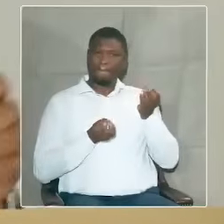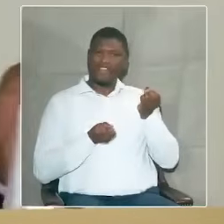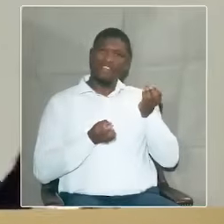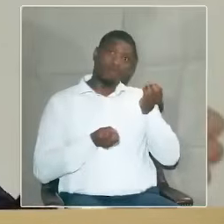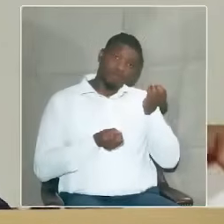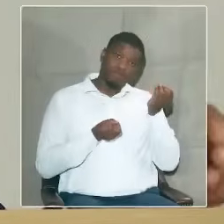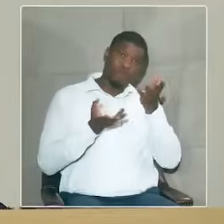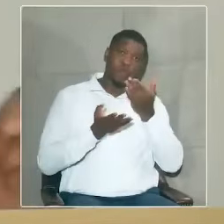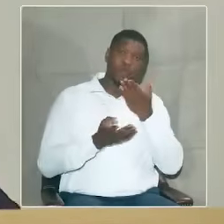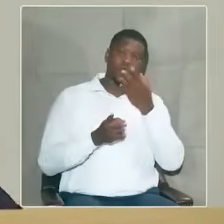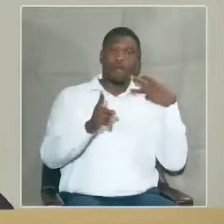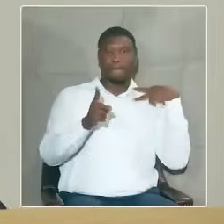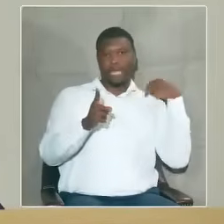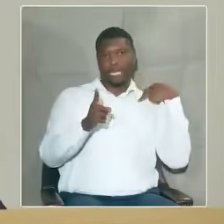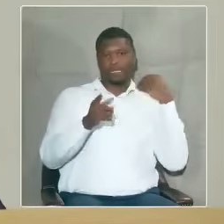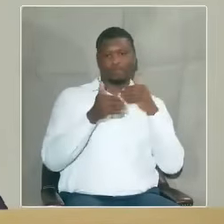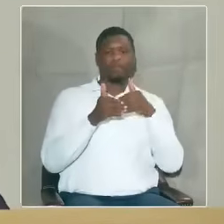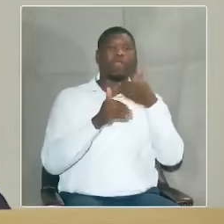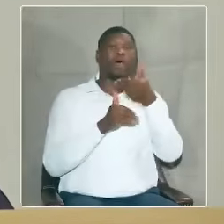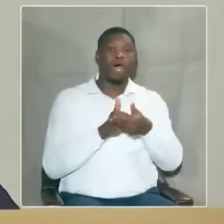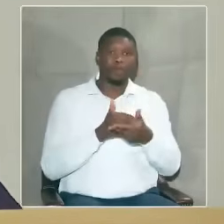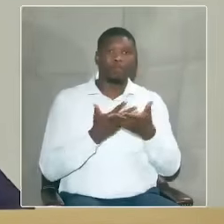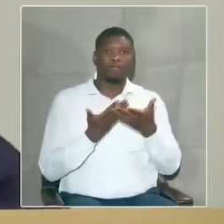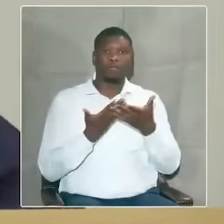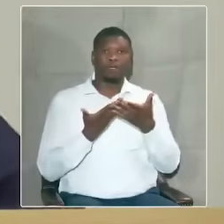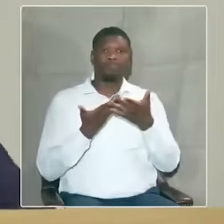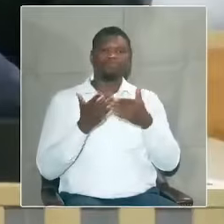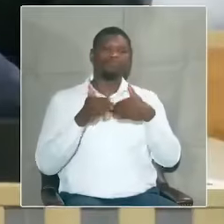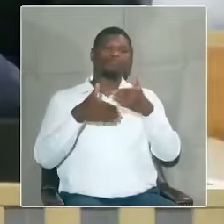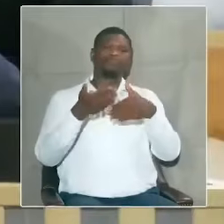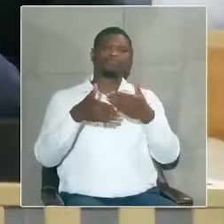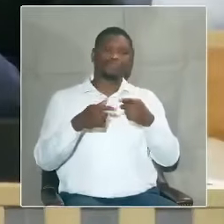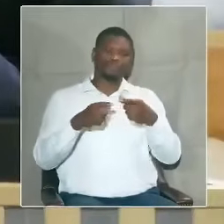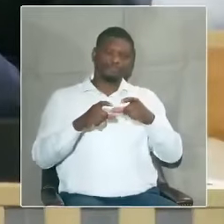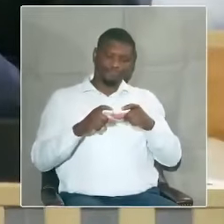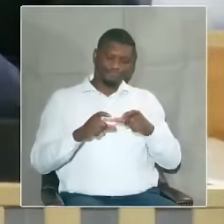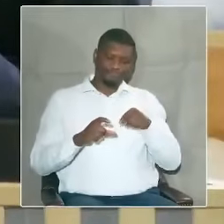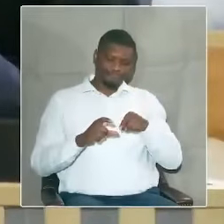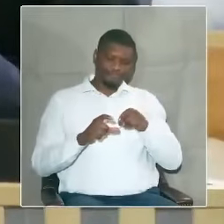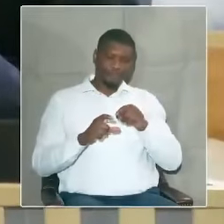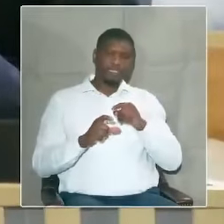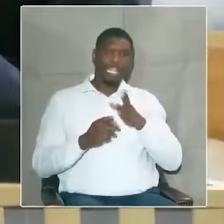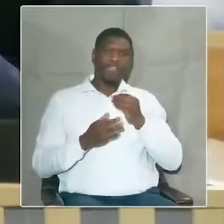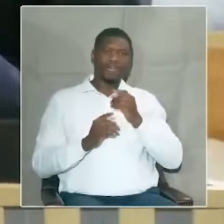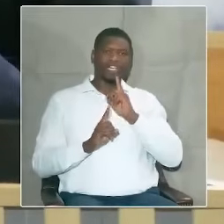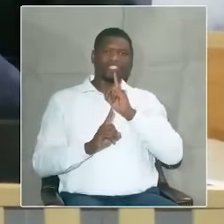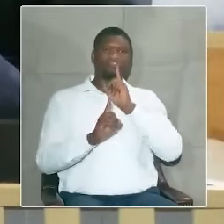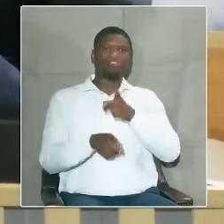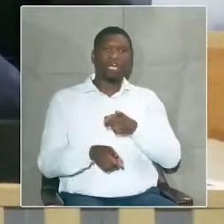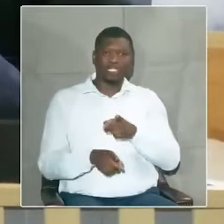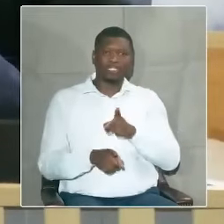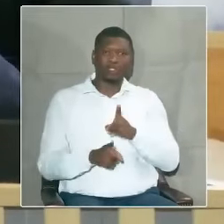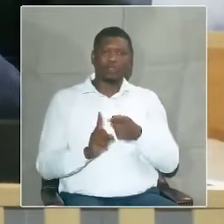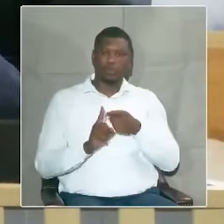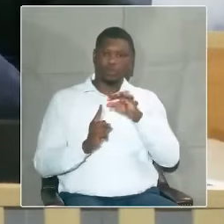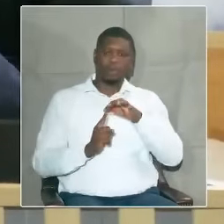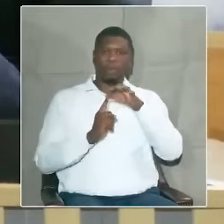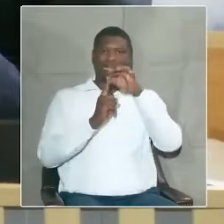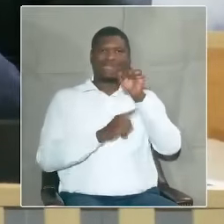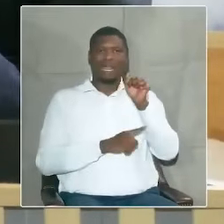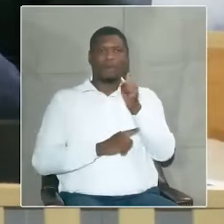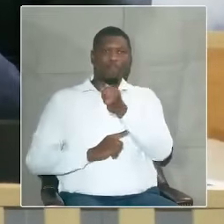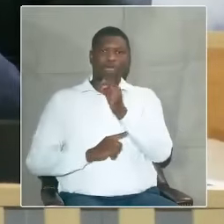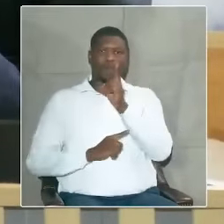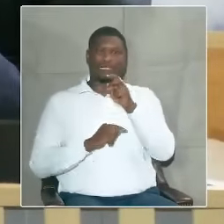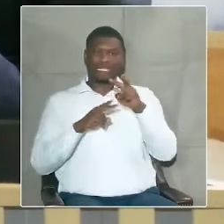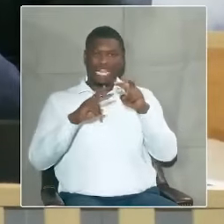minister. And then later on, in the later paragraph, it's an instruction to the person appointed to conduct